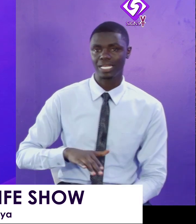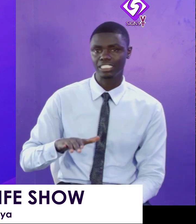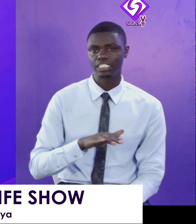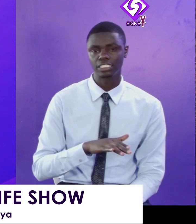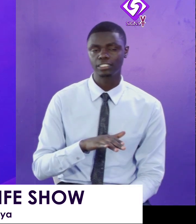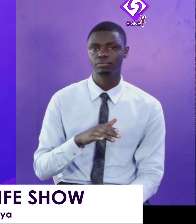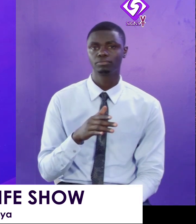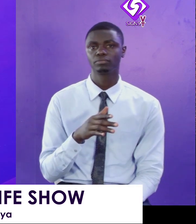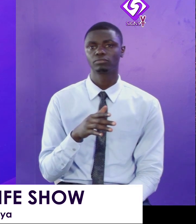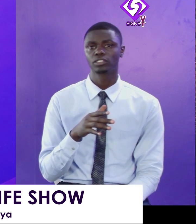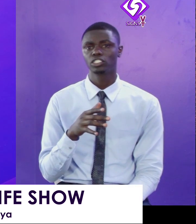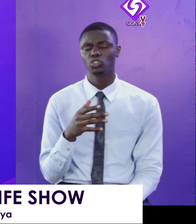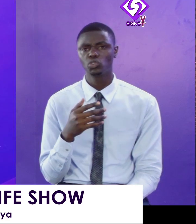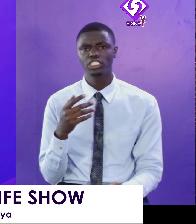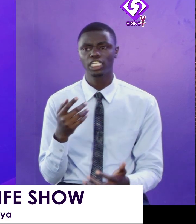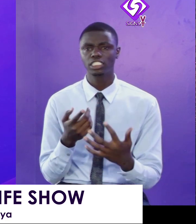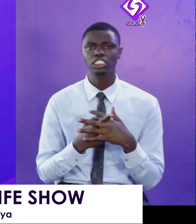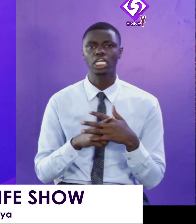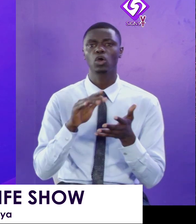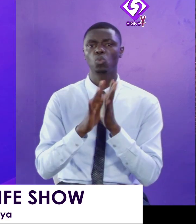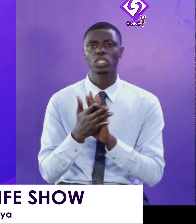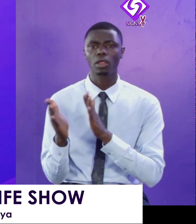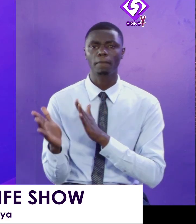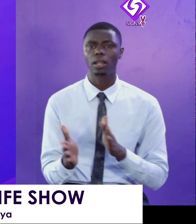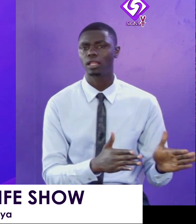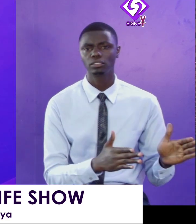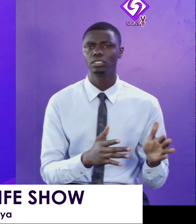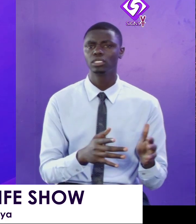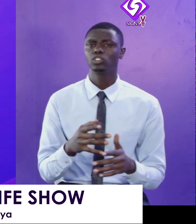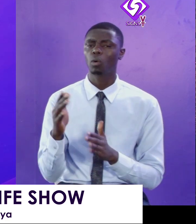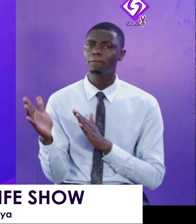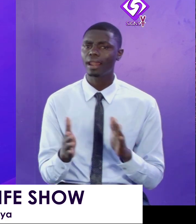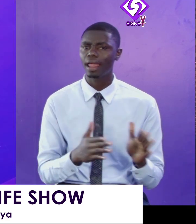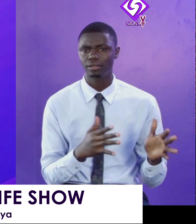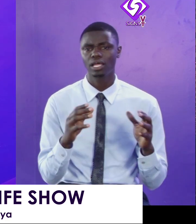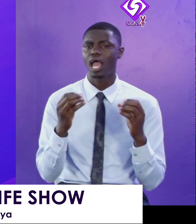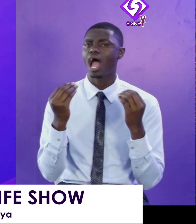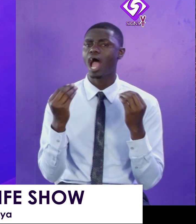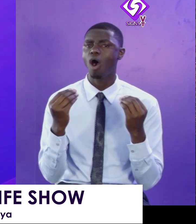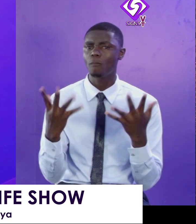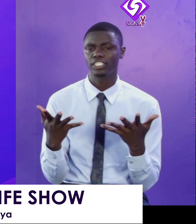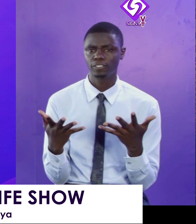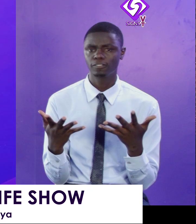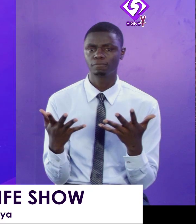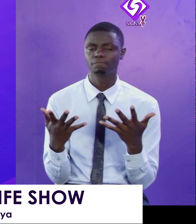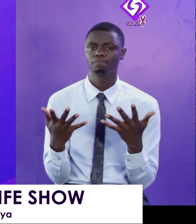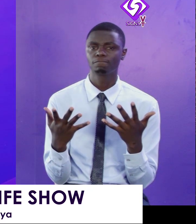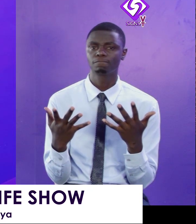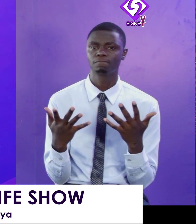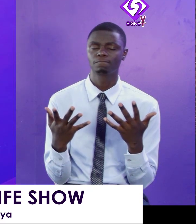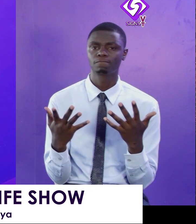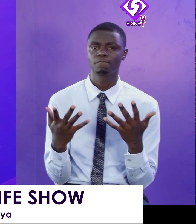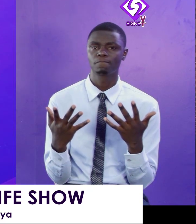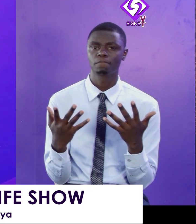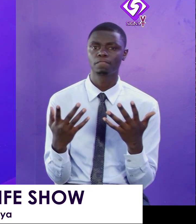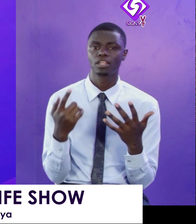just give without a plan? Plan. How much is it that you're going to give there for offertory, for your tithes,